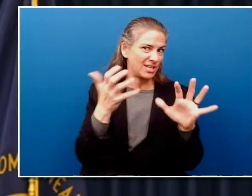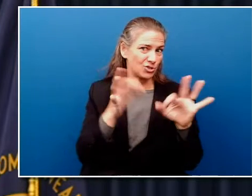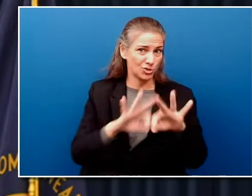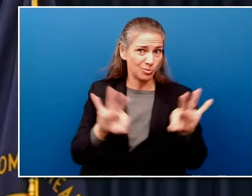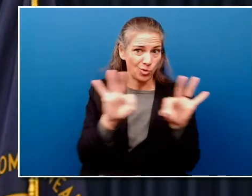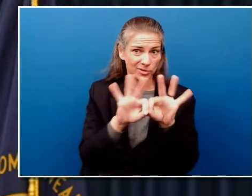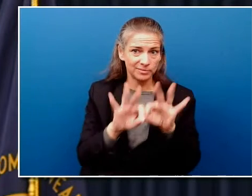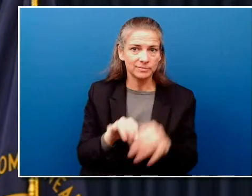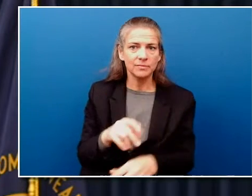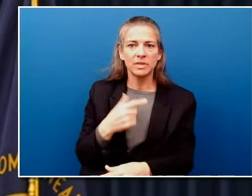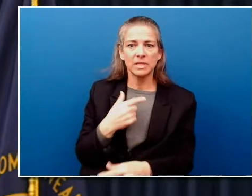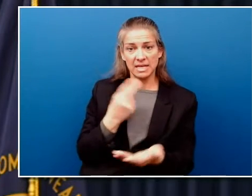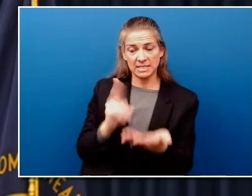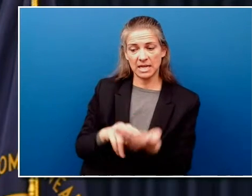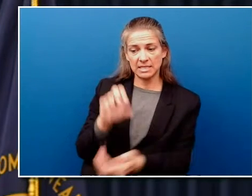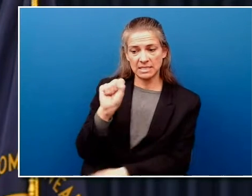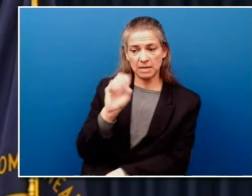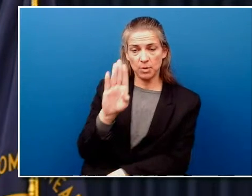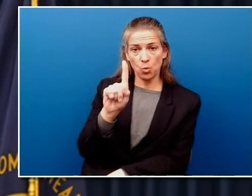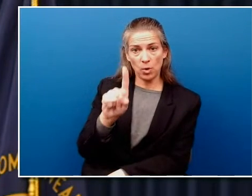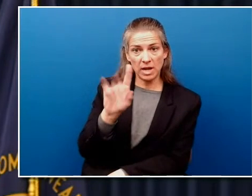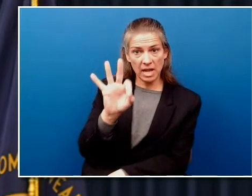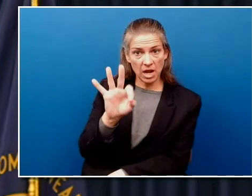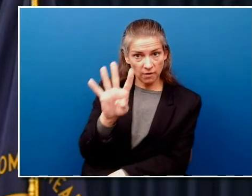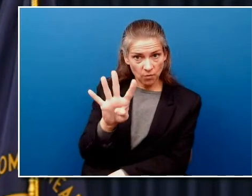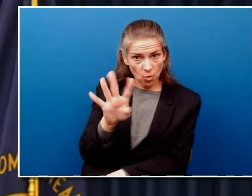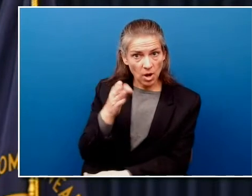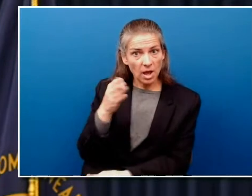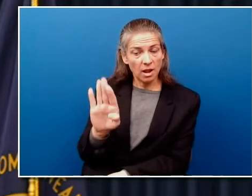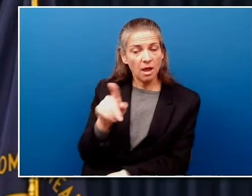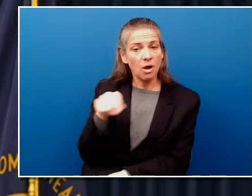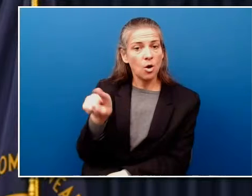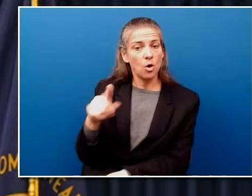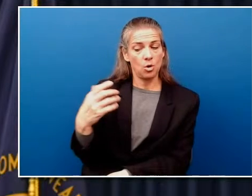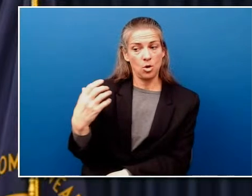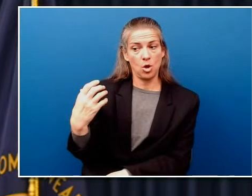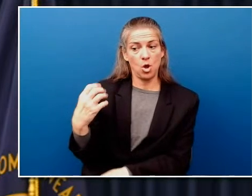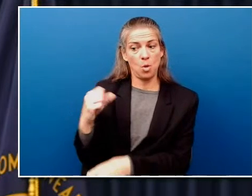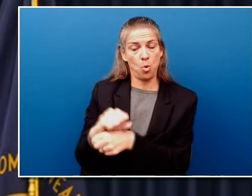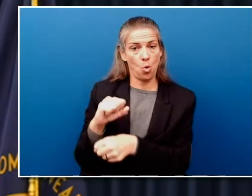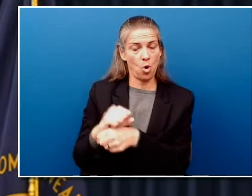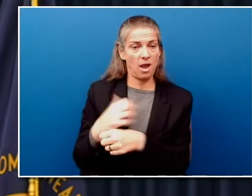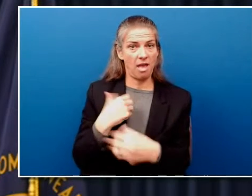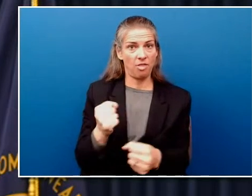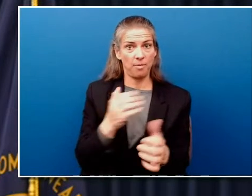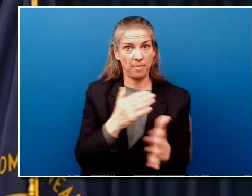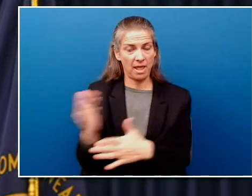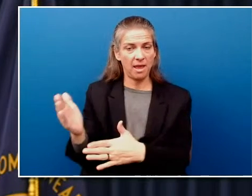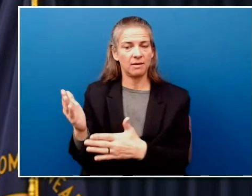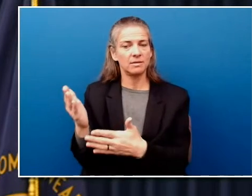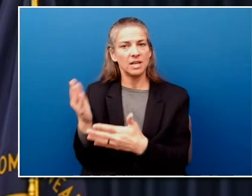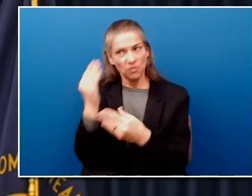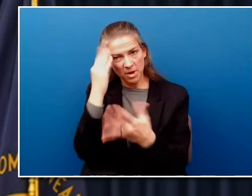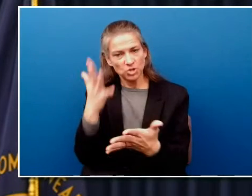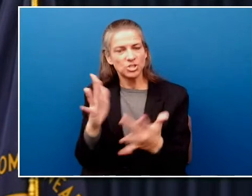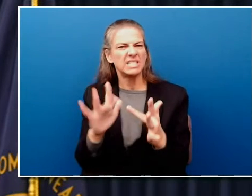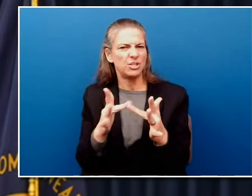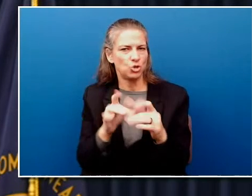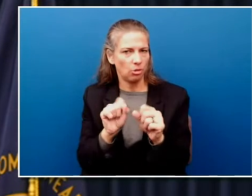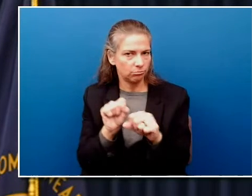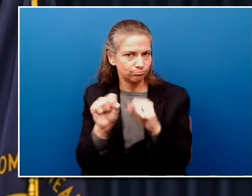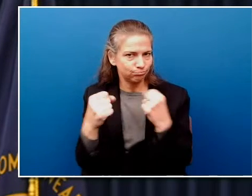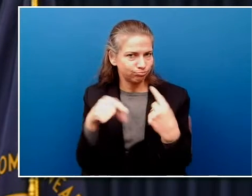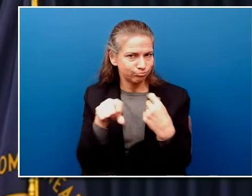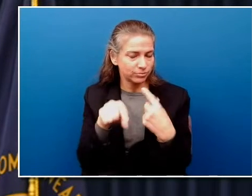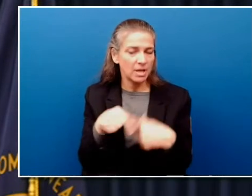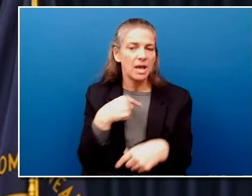Bill 194, which allows employer health plan information to be delivered digitally. I signed Senate Bill 229, a cleanup